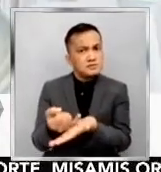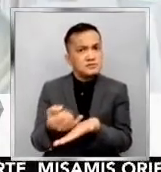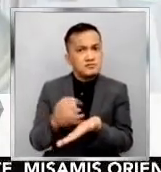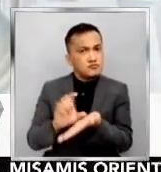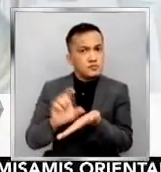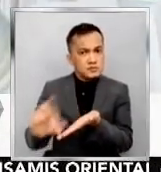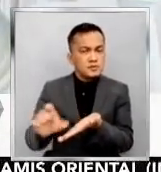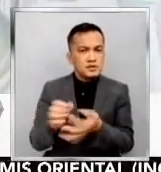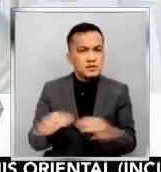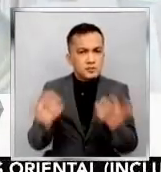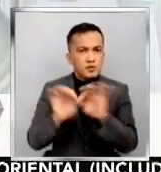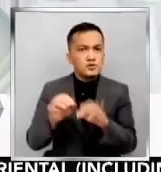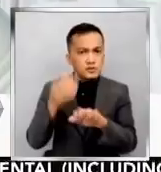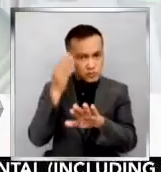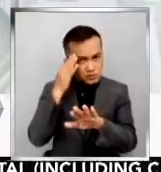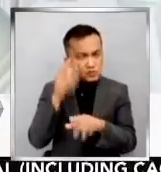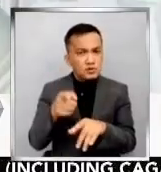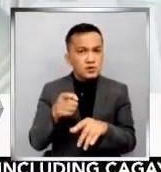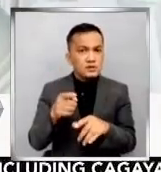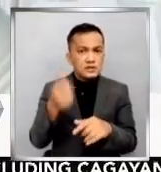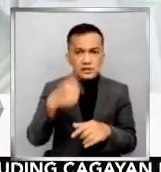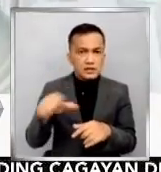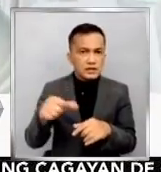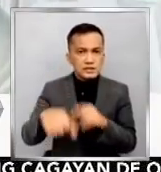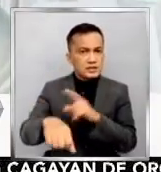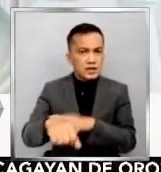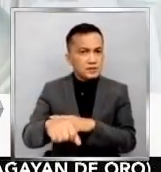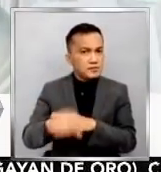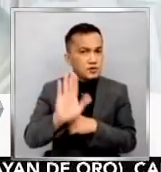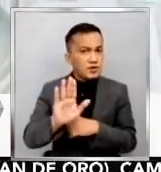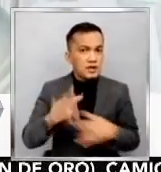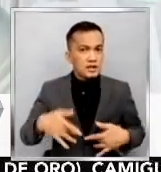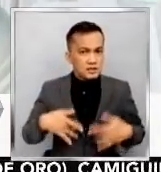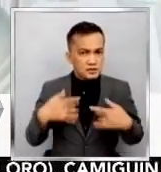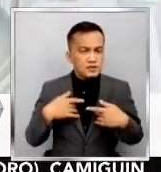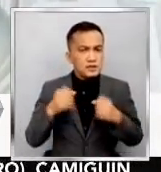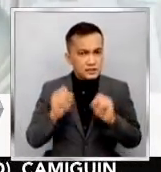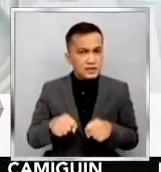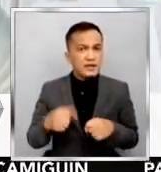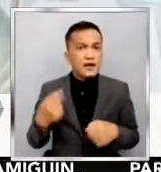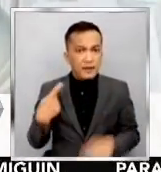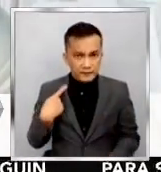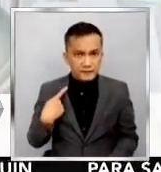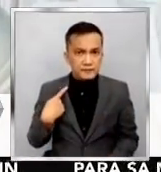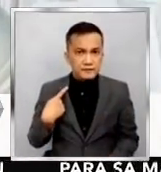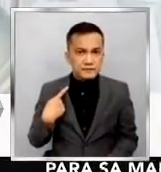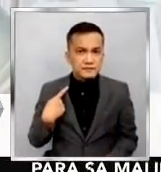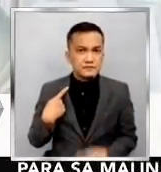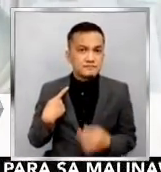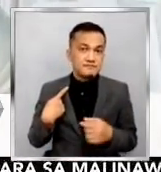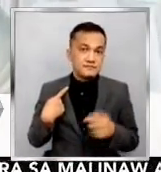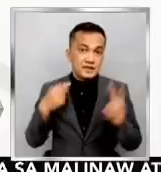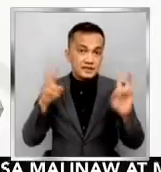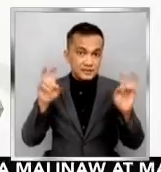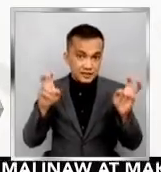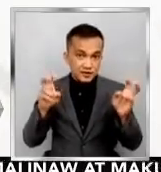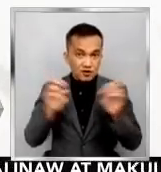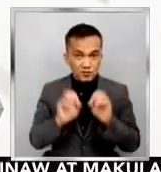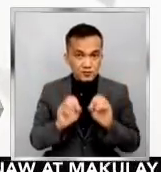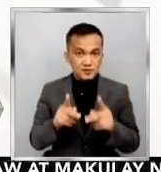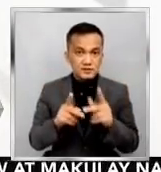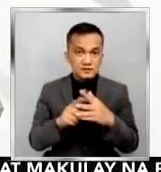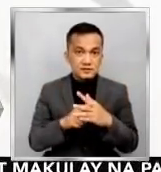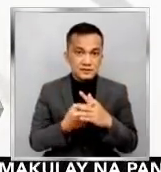that in any point of your life, you can actually have the opportunity to start budgeting.